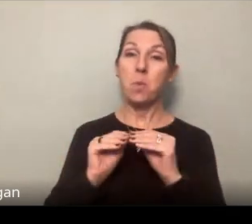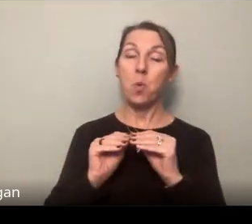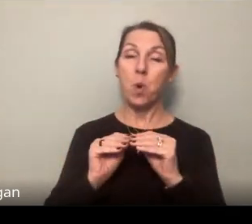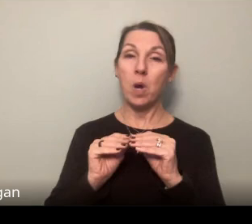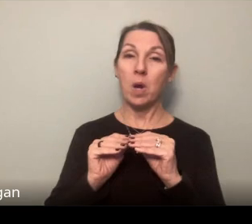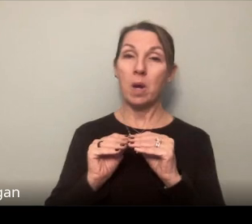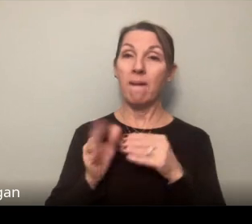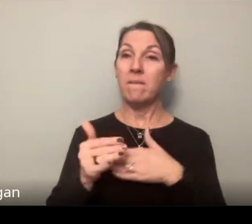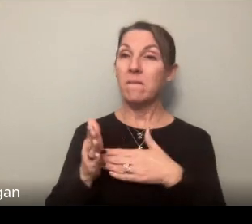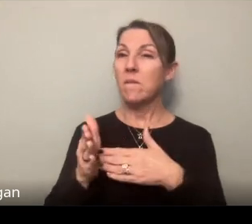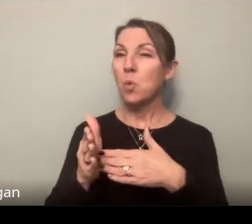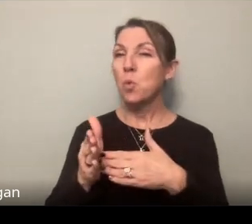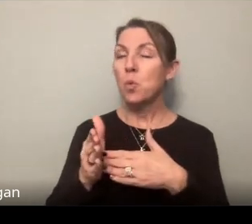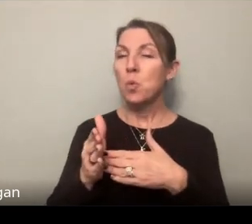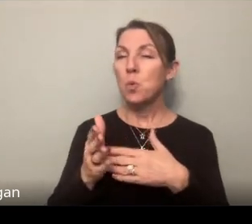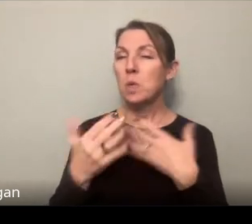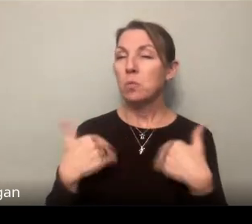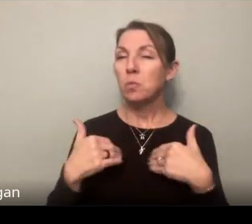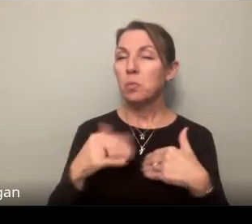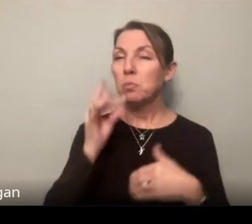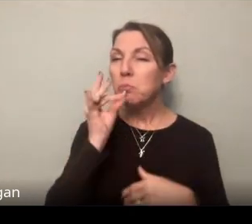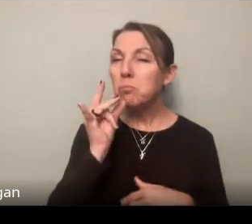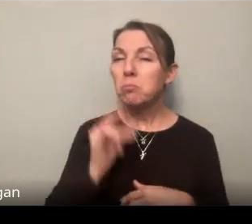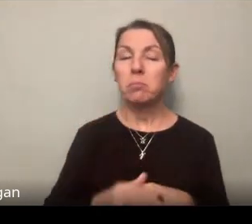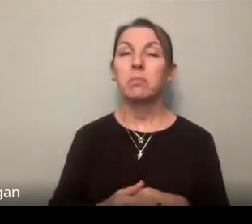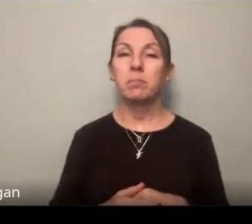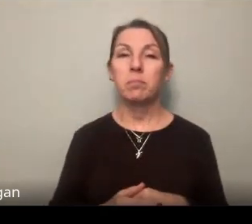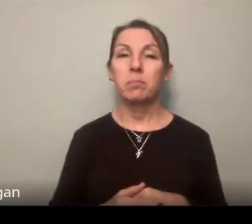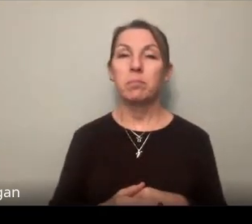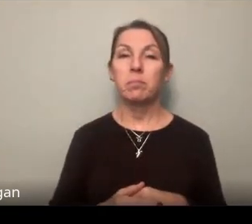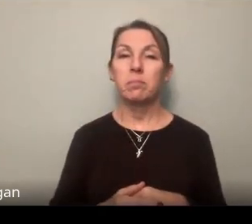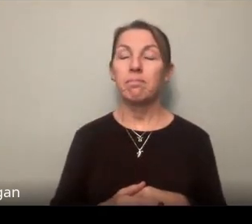seafood. It's very seafood. Yes. Yeah.